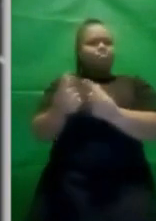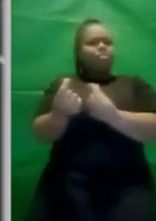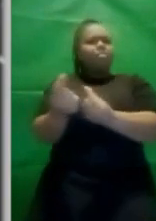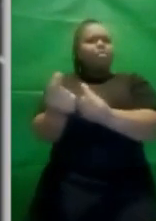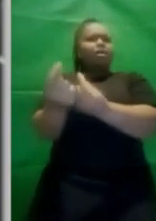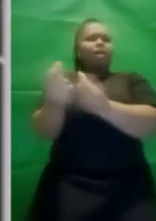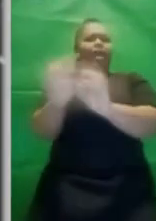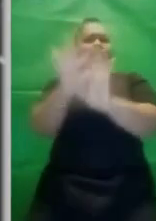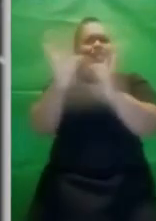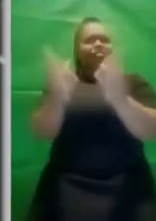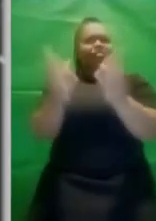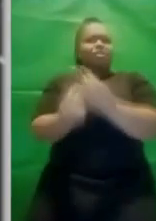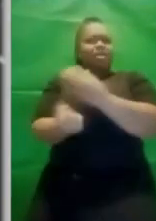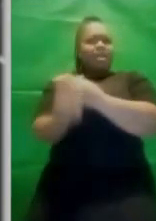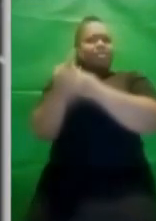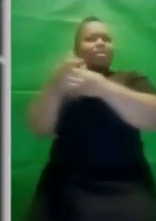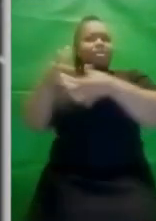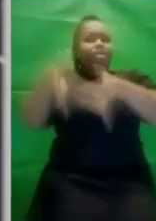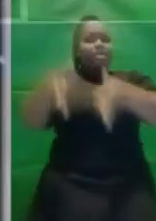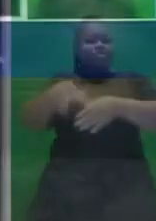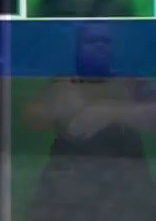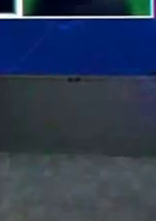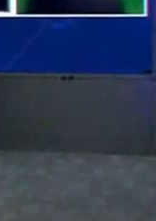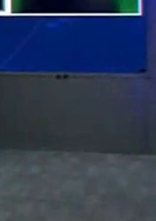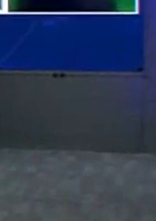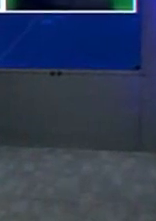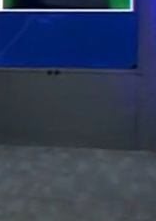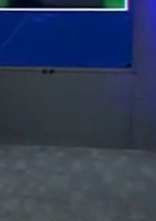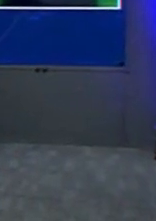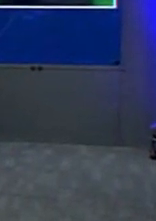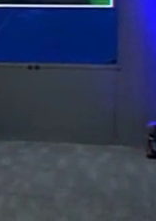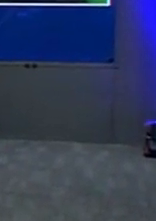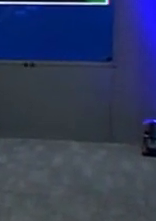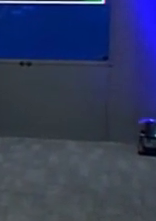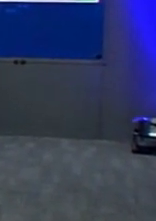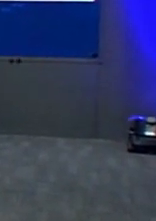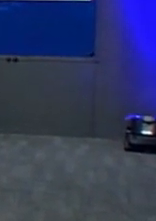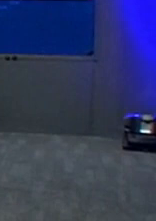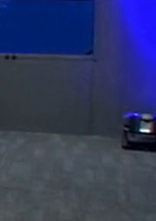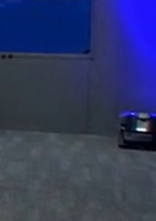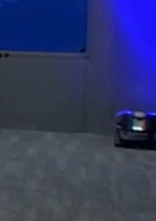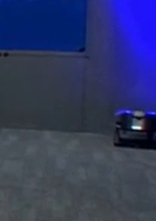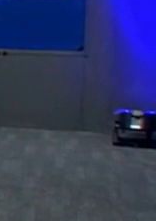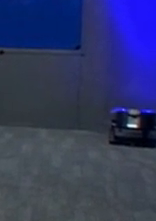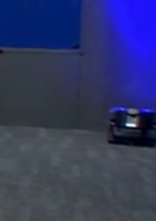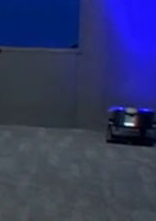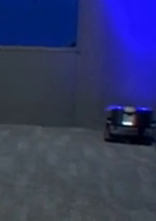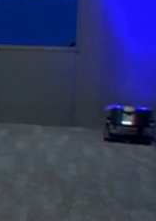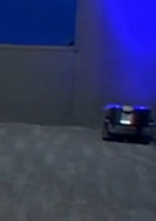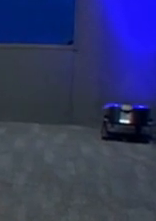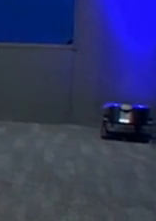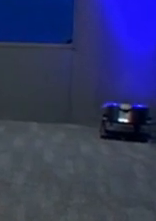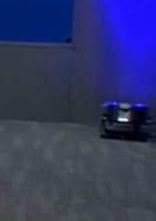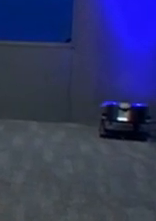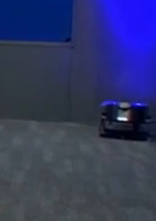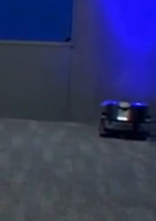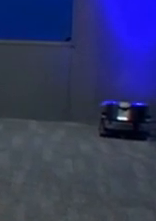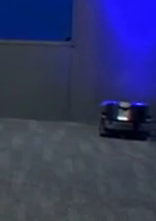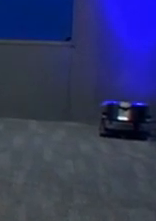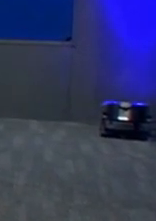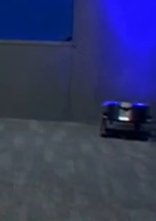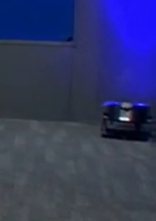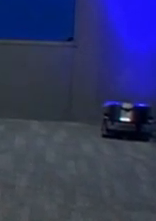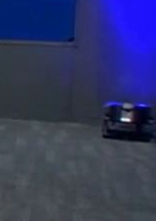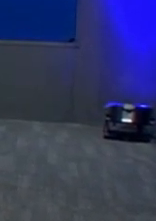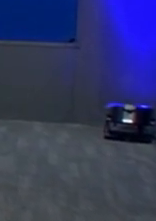country. And I think people need to understand that it is a language. This isn't just gesturing. This has